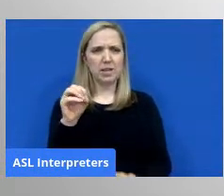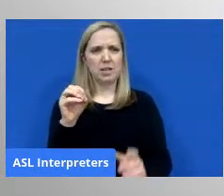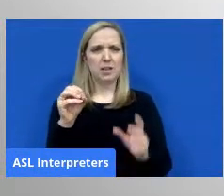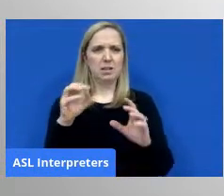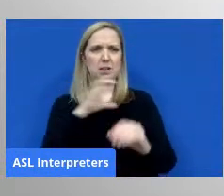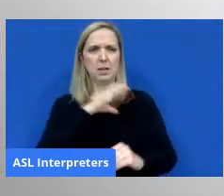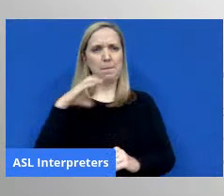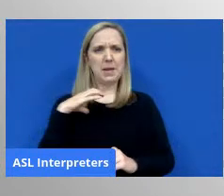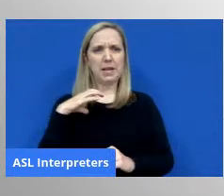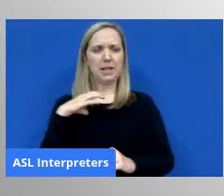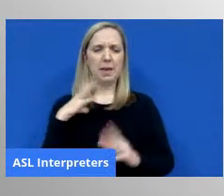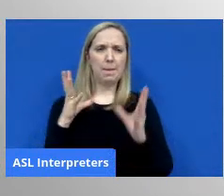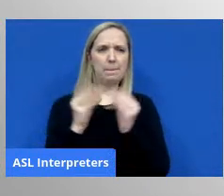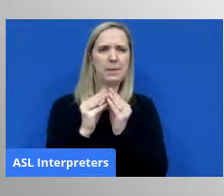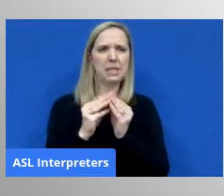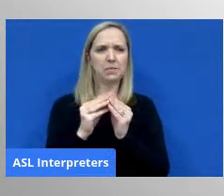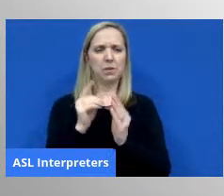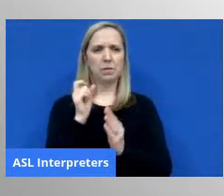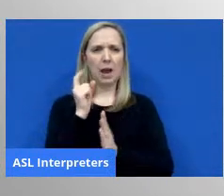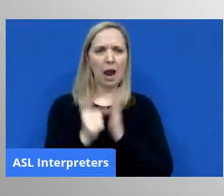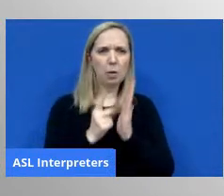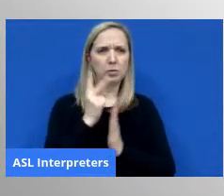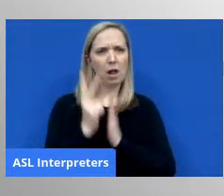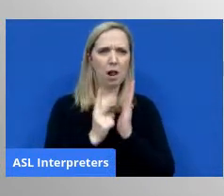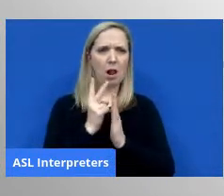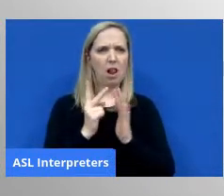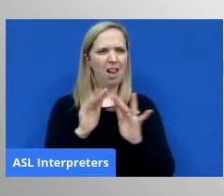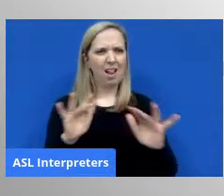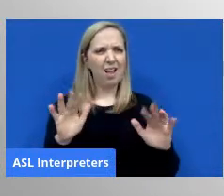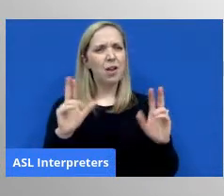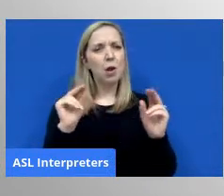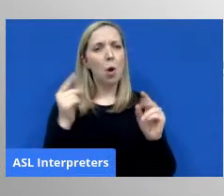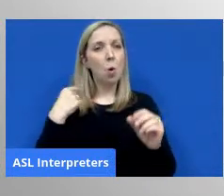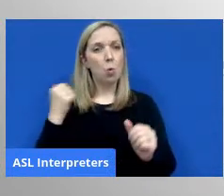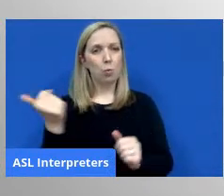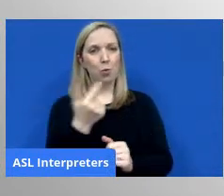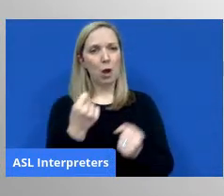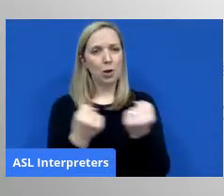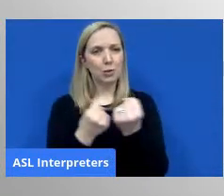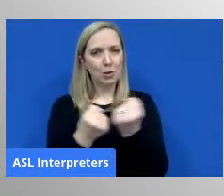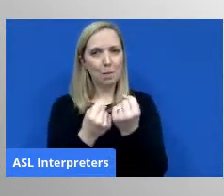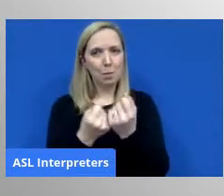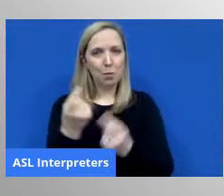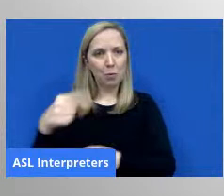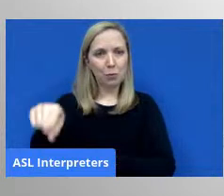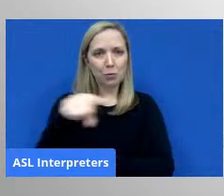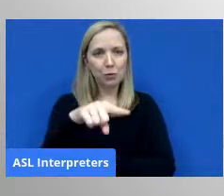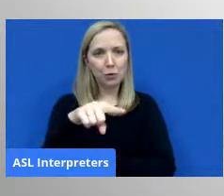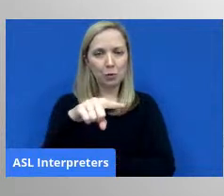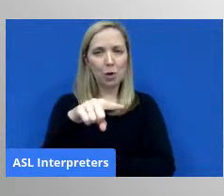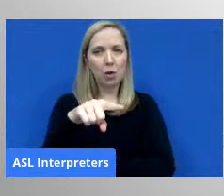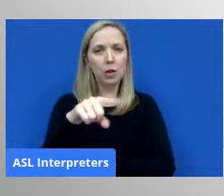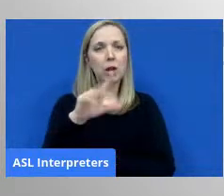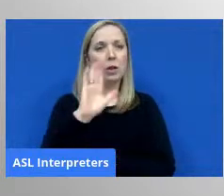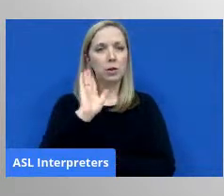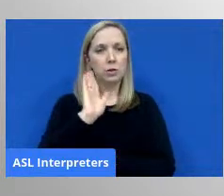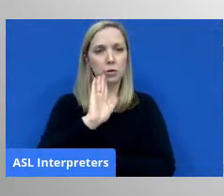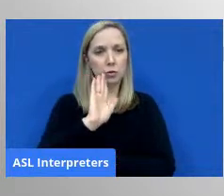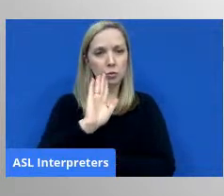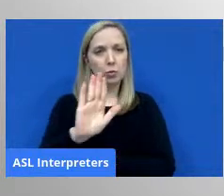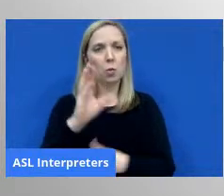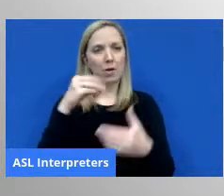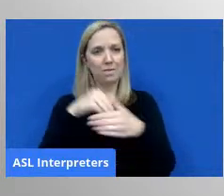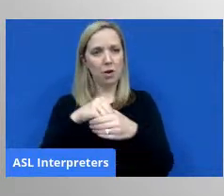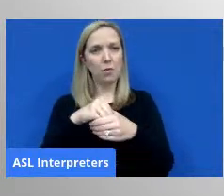so, okay. Fair enough. We all support you all, your involvement in